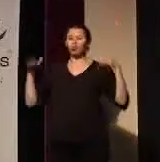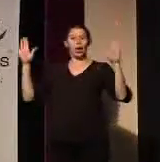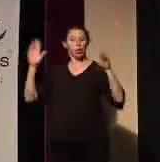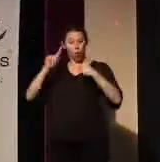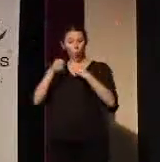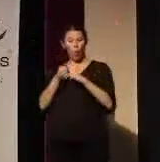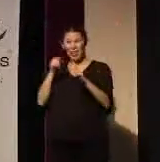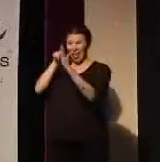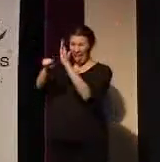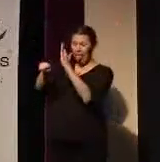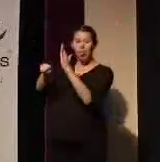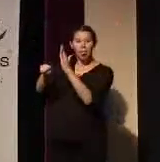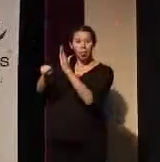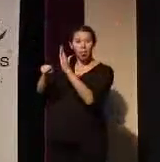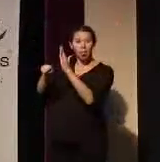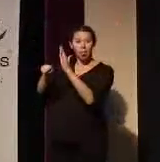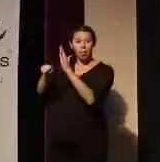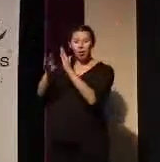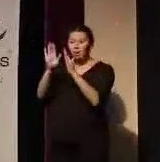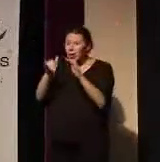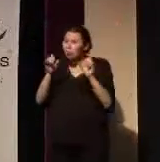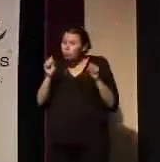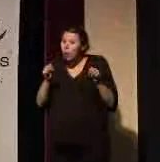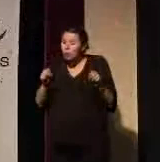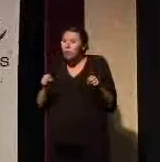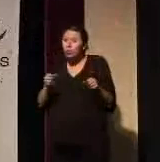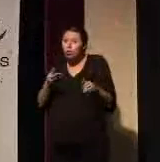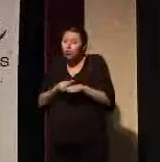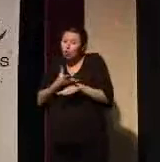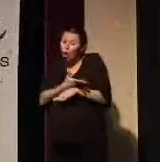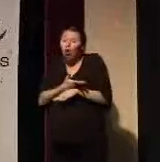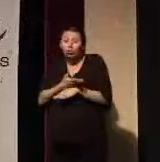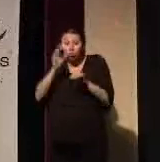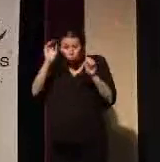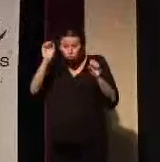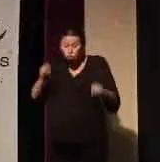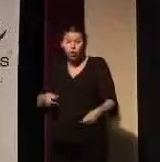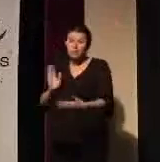is probable cause, and you can file charges yourself, and you should.